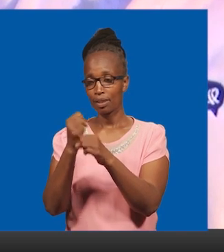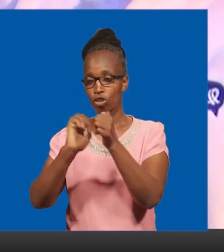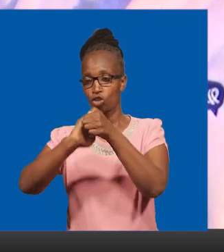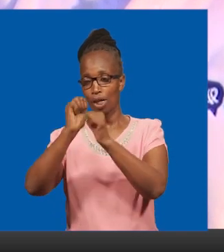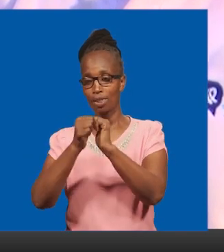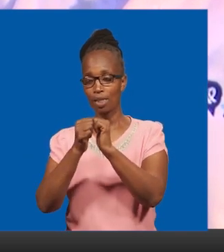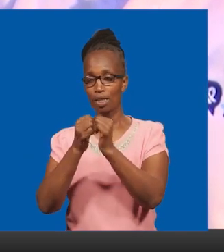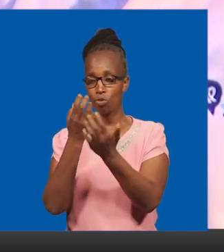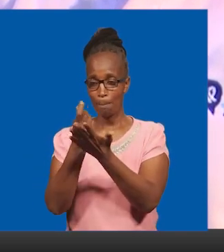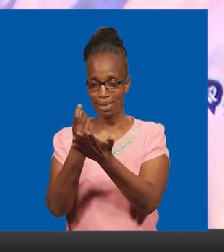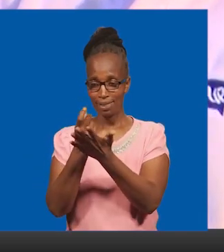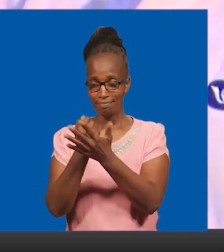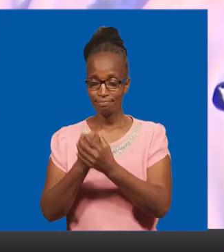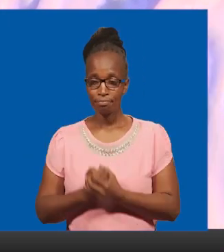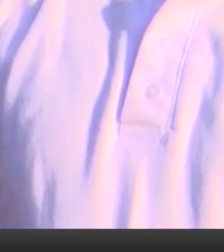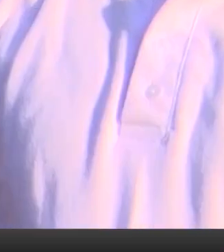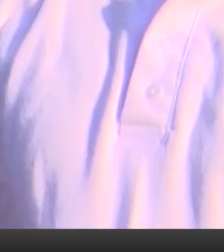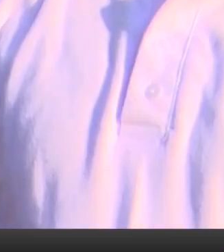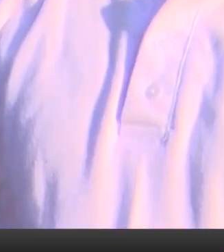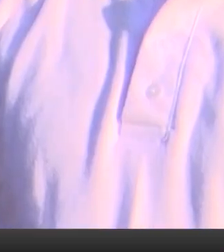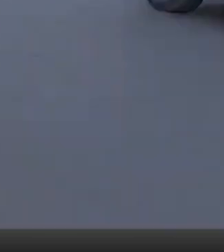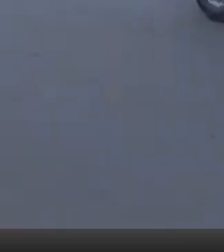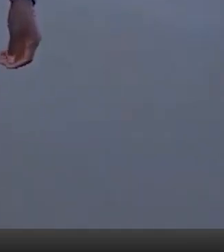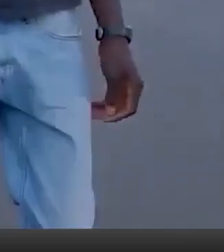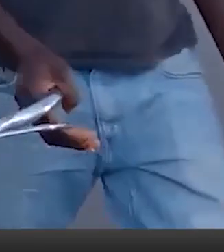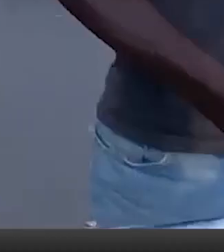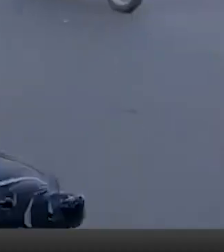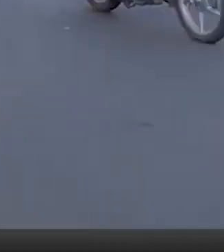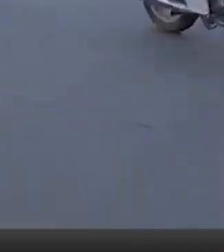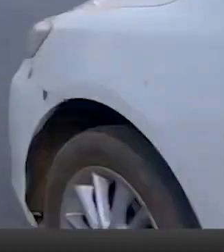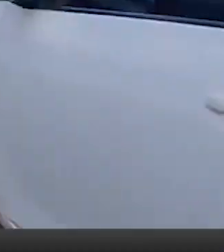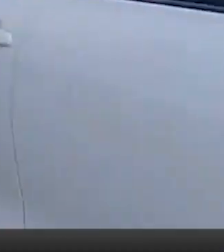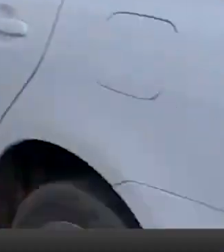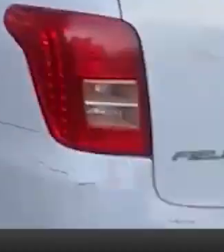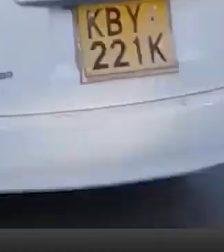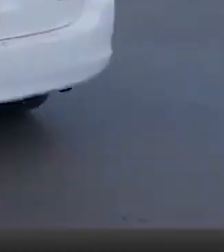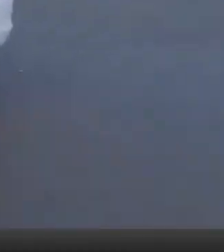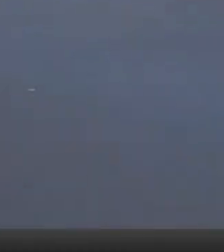it as a monetized value, a platform for me. Jacqueline Gathoni, Undugu TV.